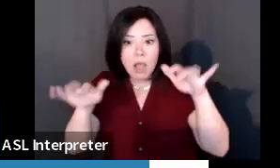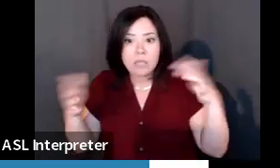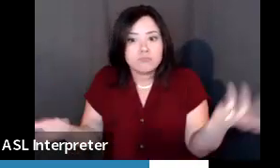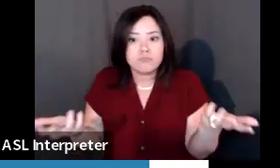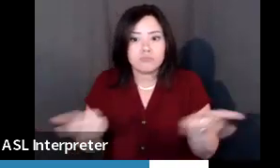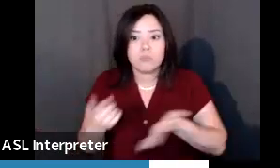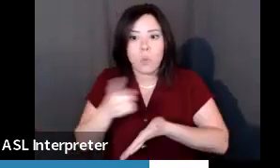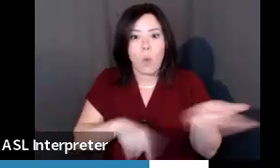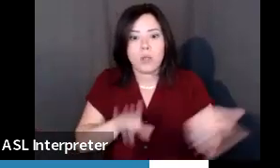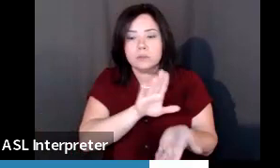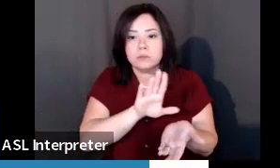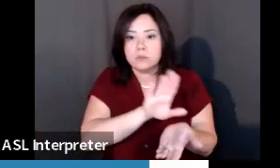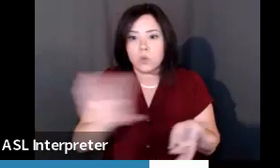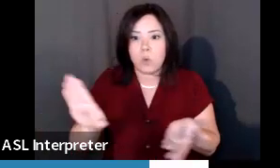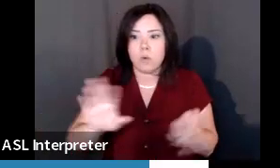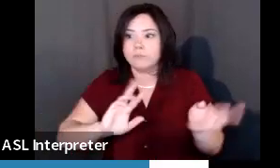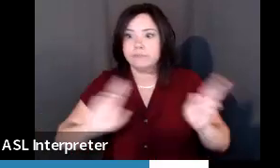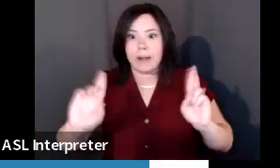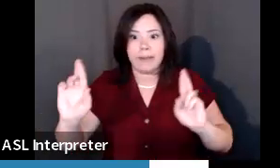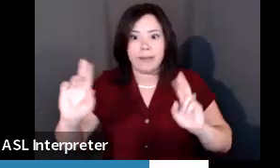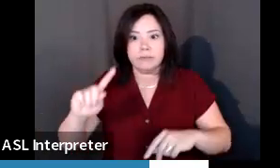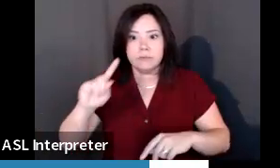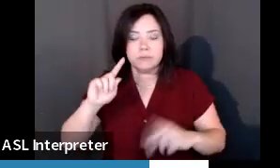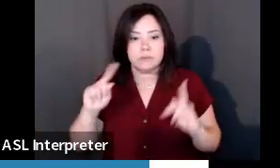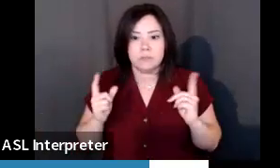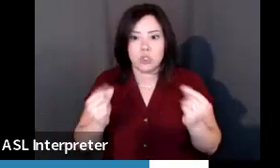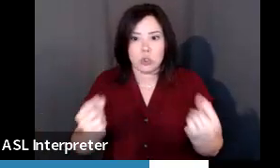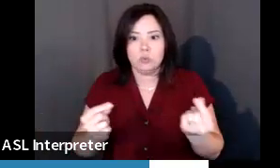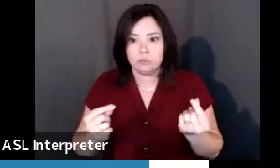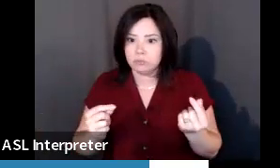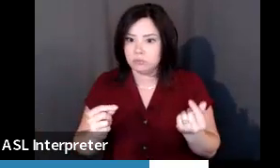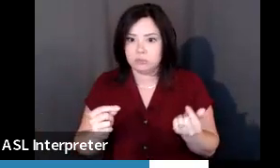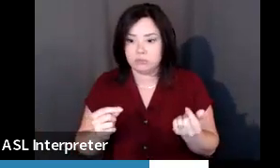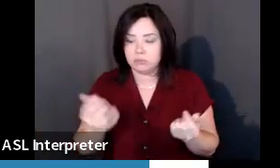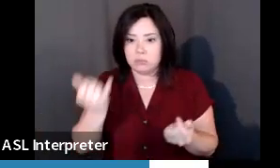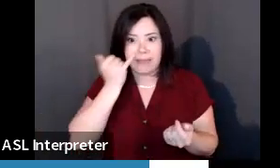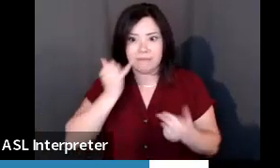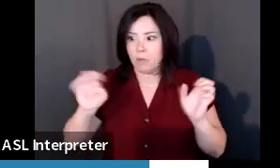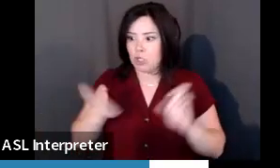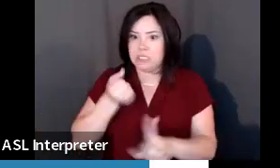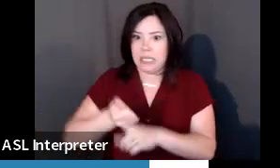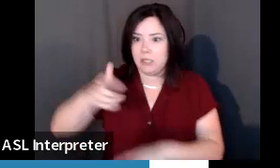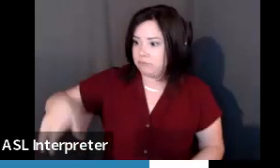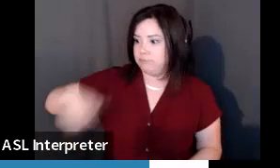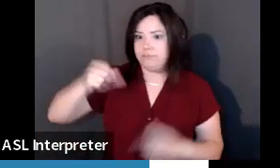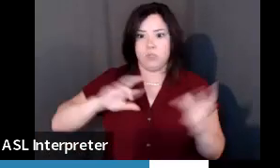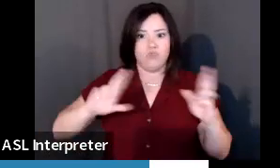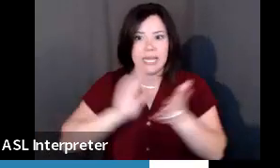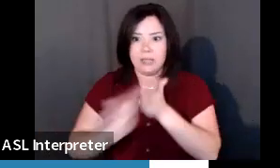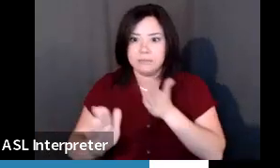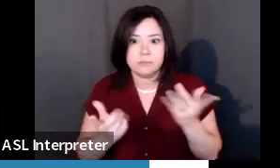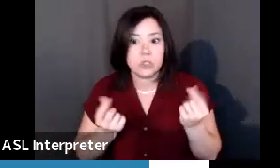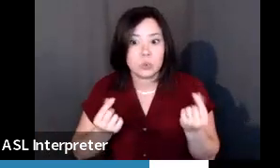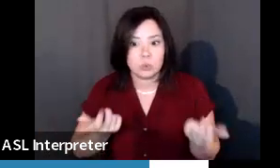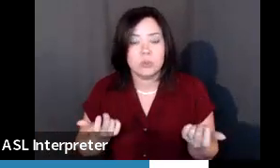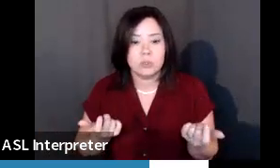what things do you have in go mode, if you will, for when those types of things happen? So here's